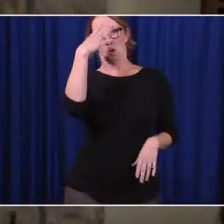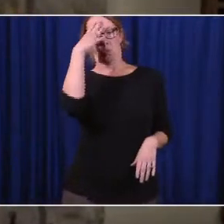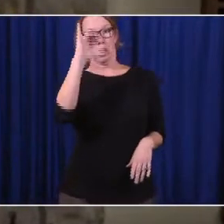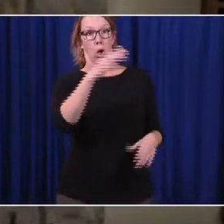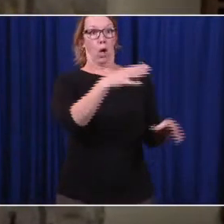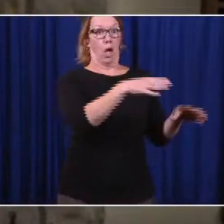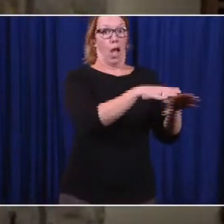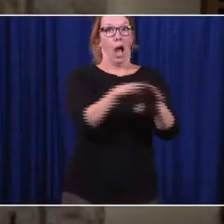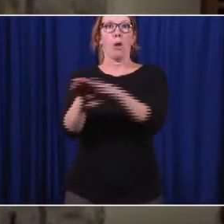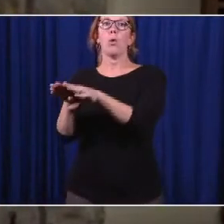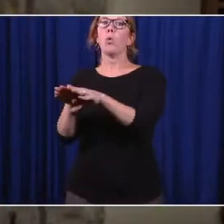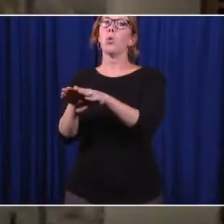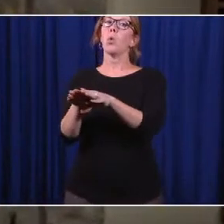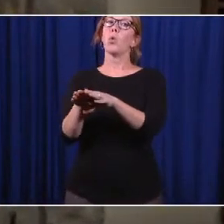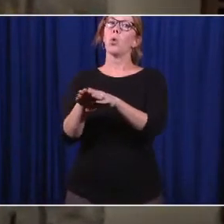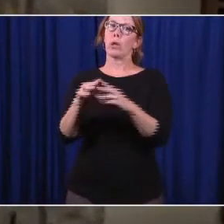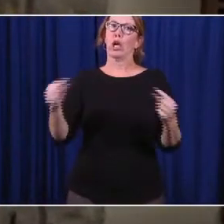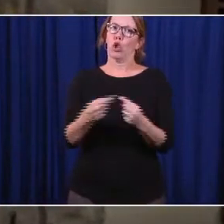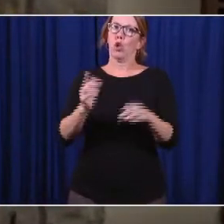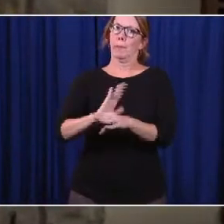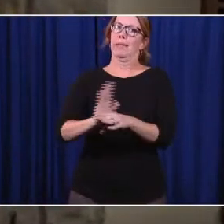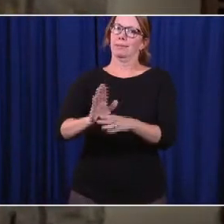detrimental.